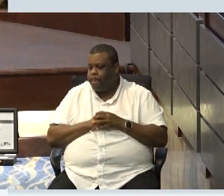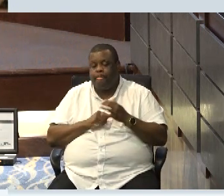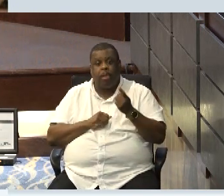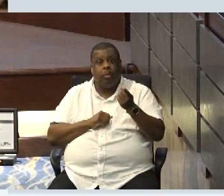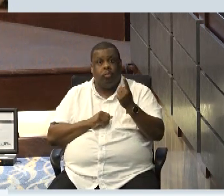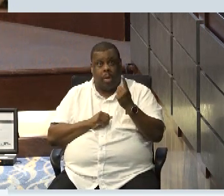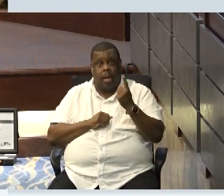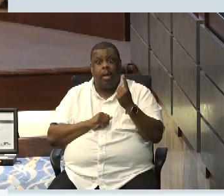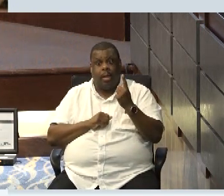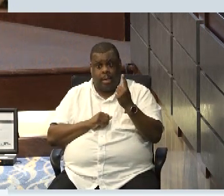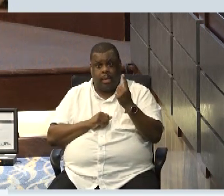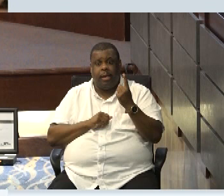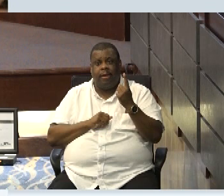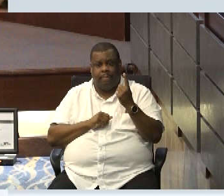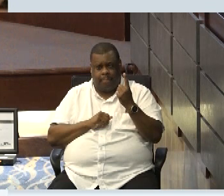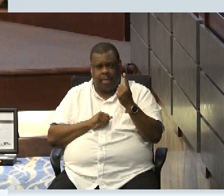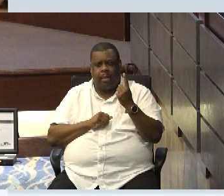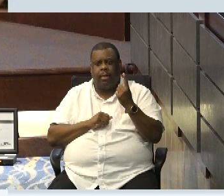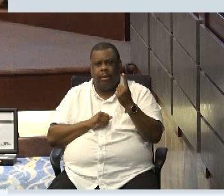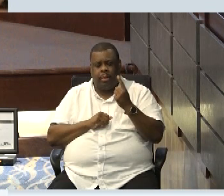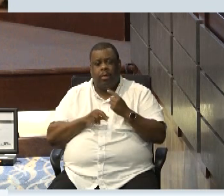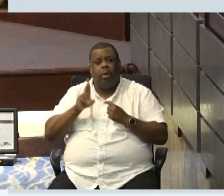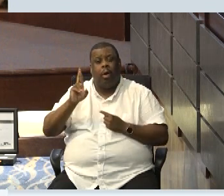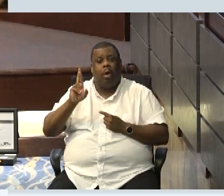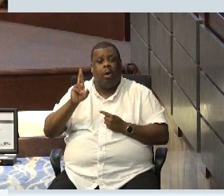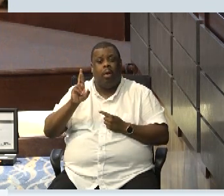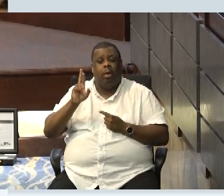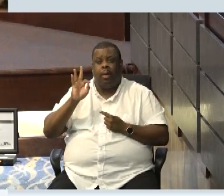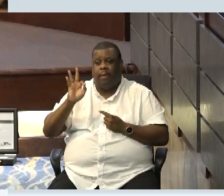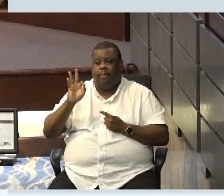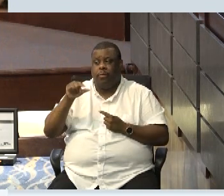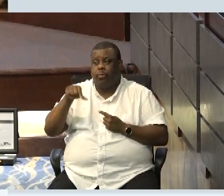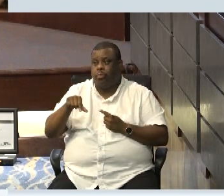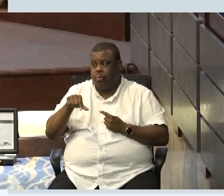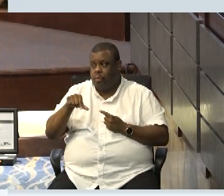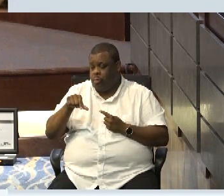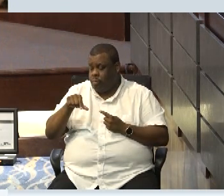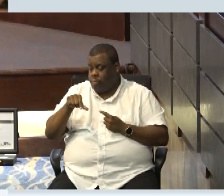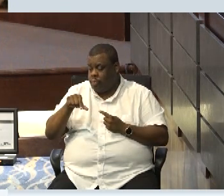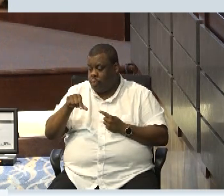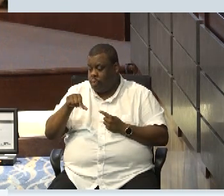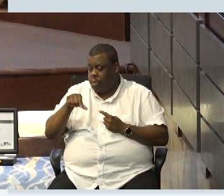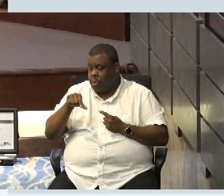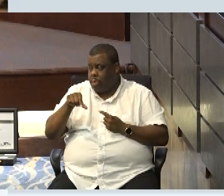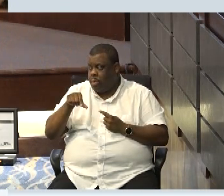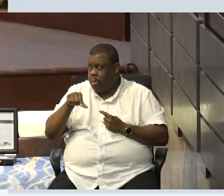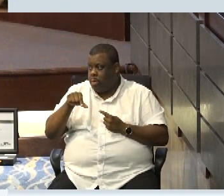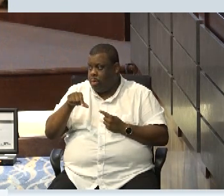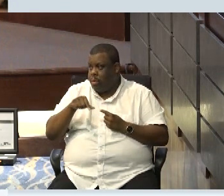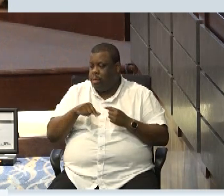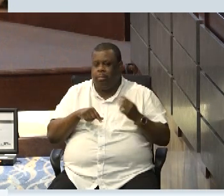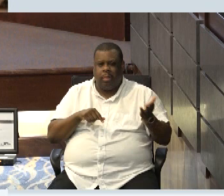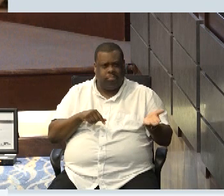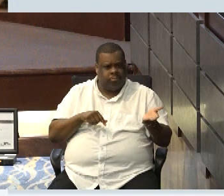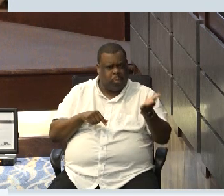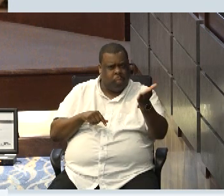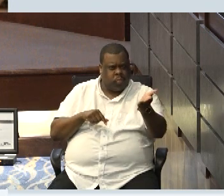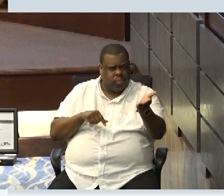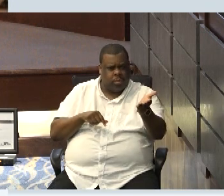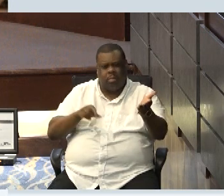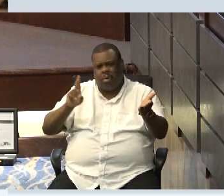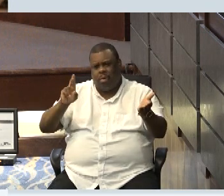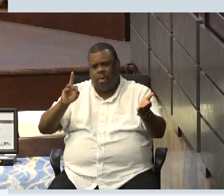One notable thing about RFQ, request for qualifications, versus request for proposals. Proposals are